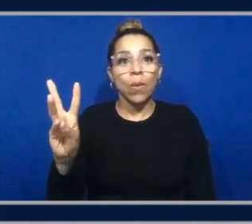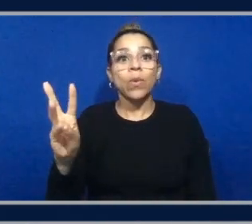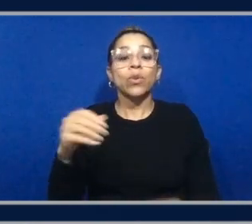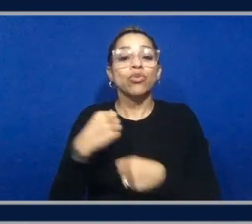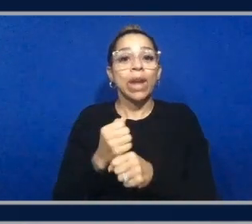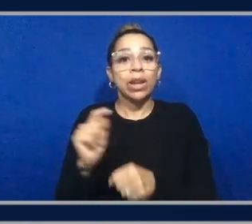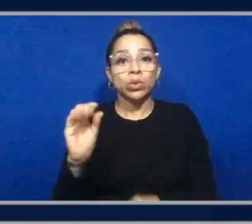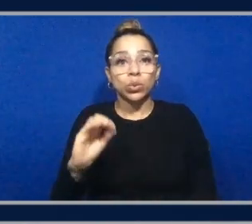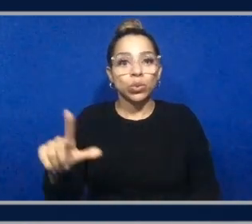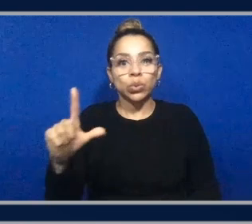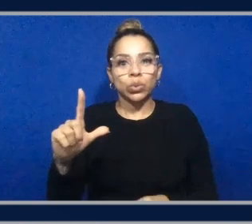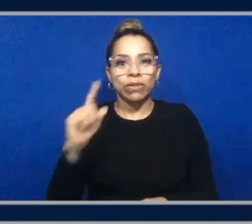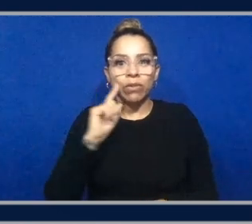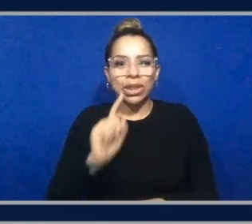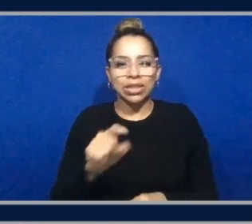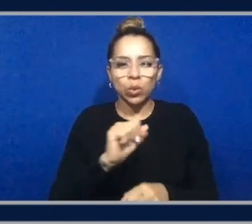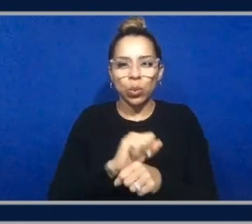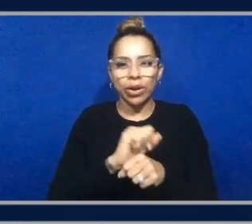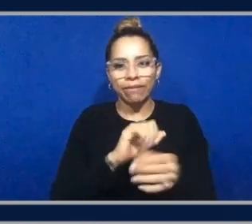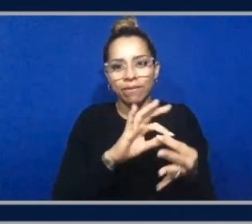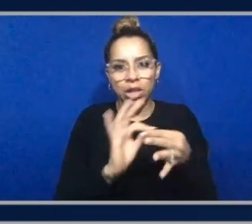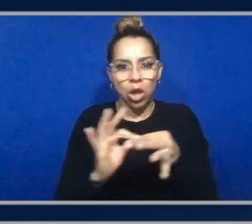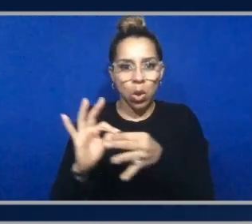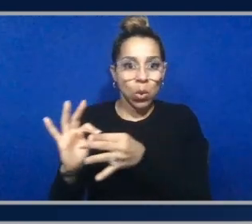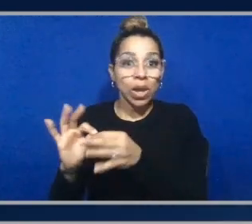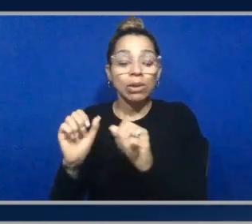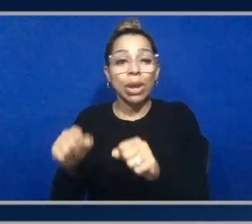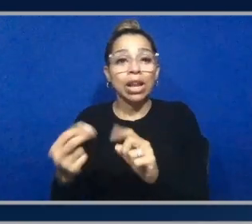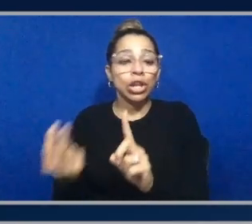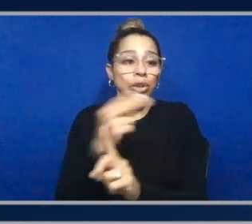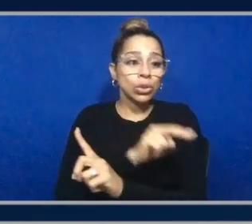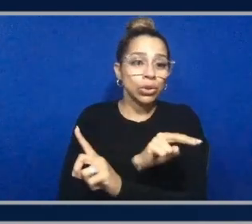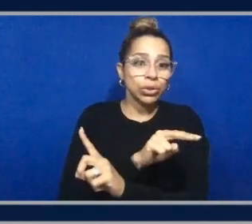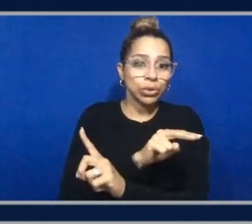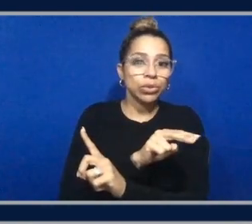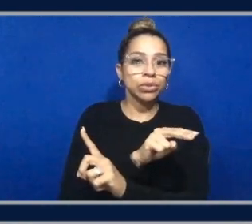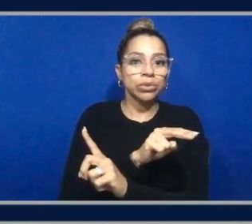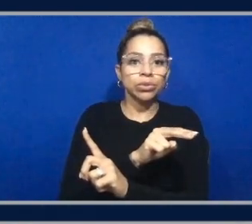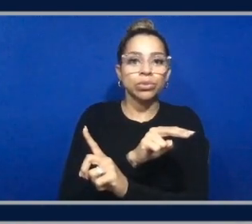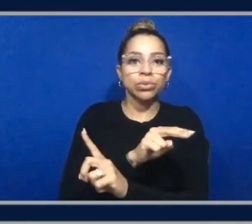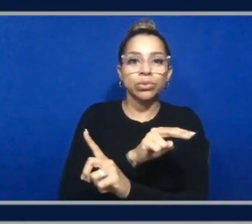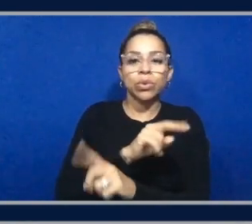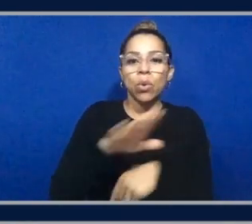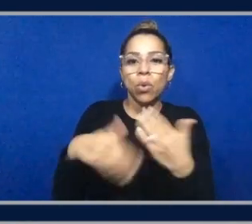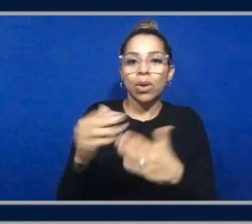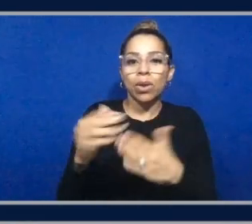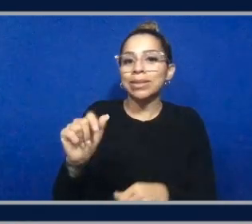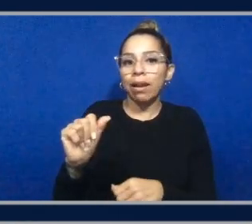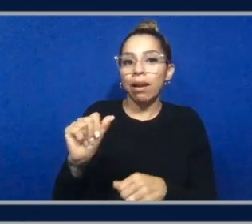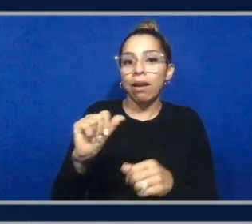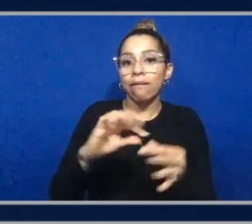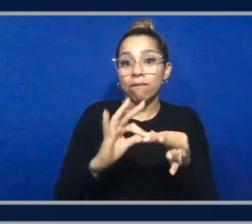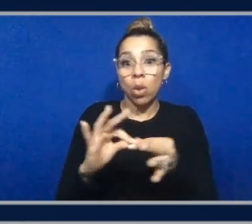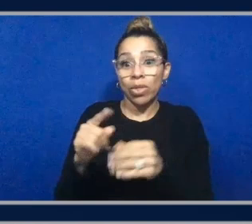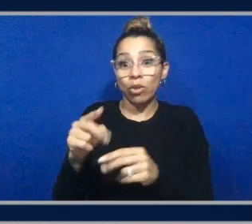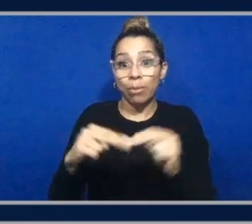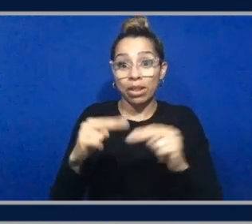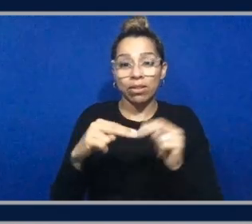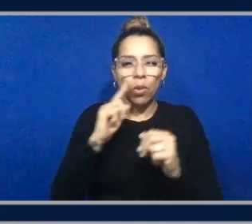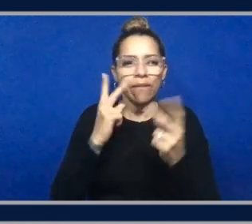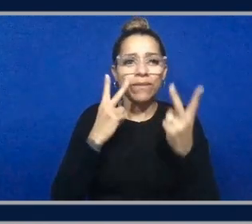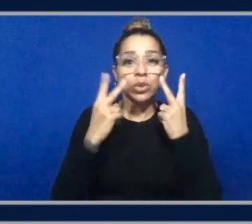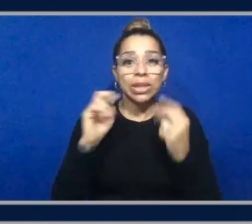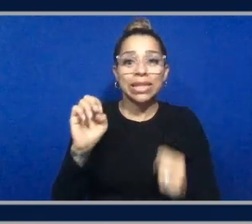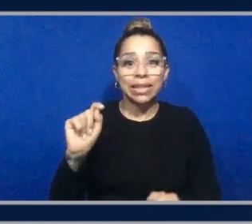can refer to the data flow that you built in the in Visual ETL, and then run these on a